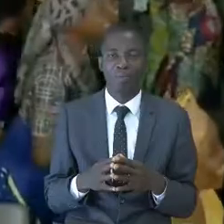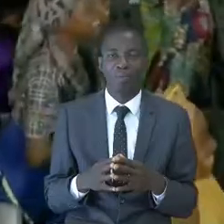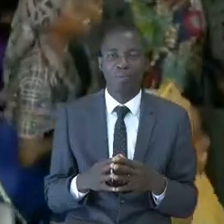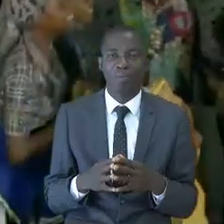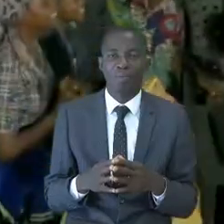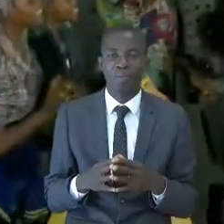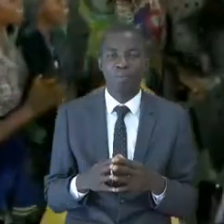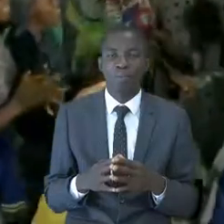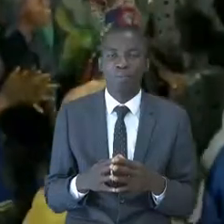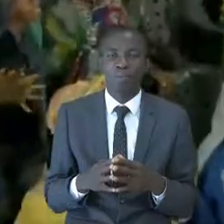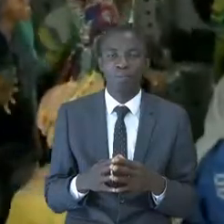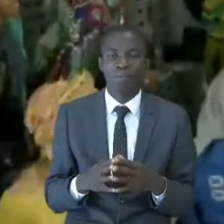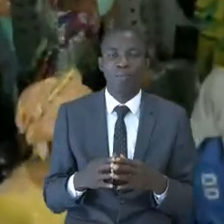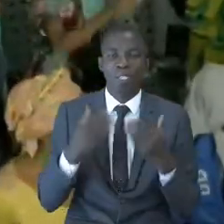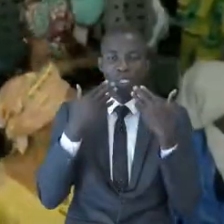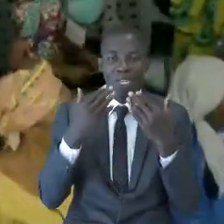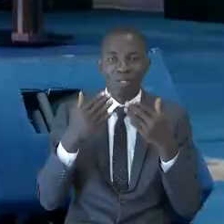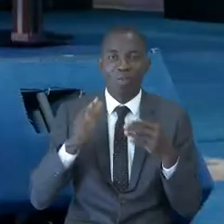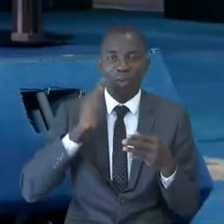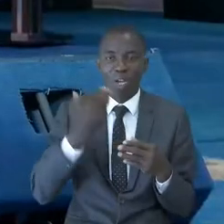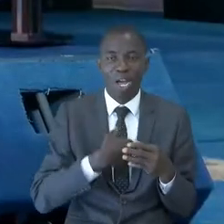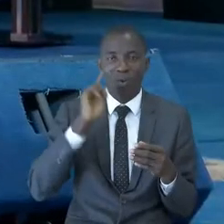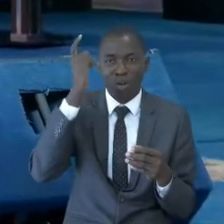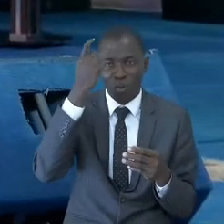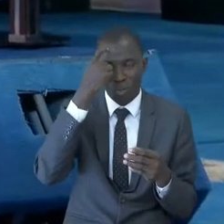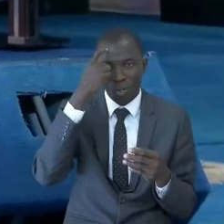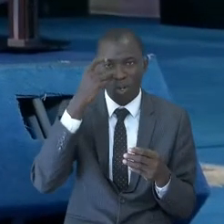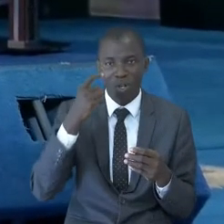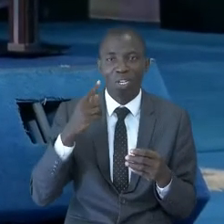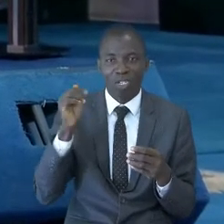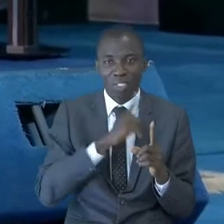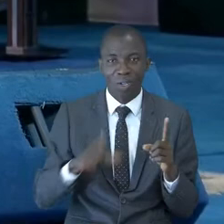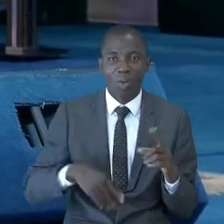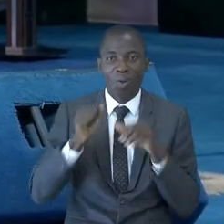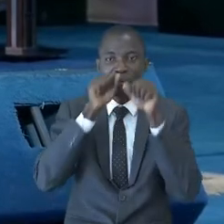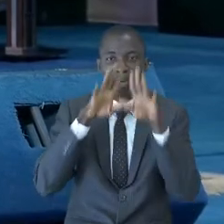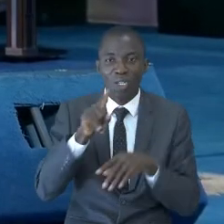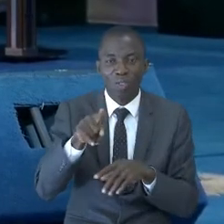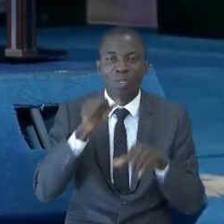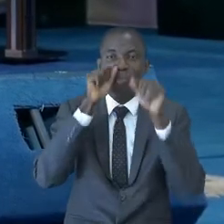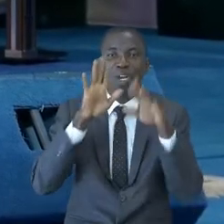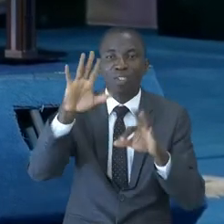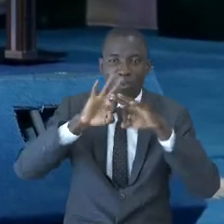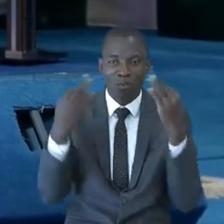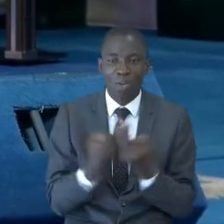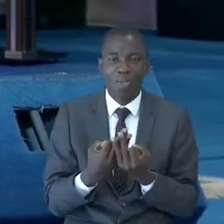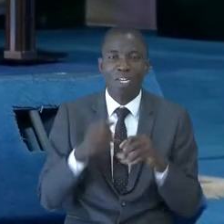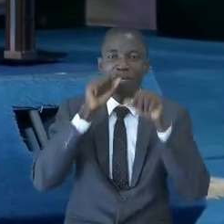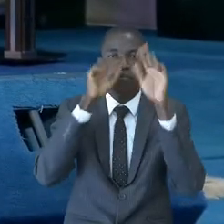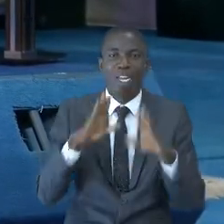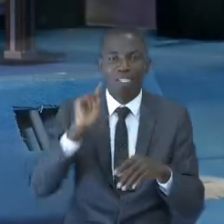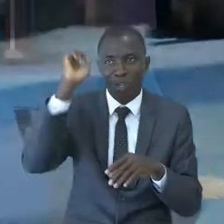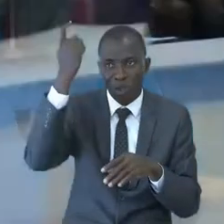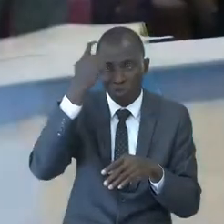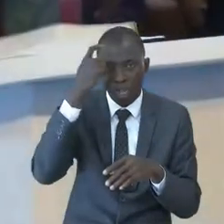Thank you, our governor. The Lord bless you. Bless your family. Bless the government of